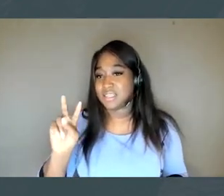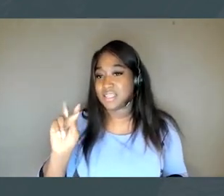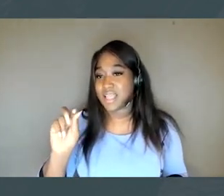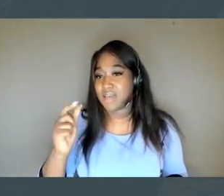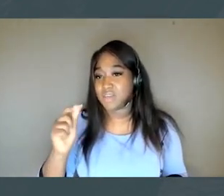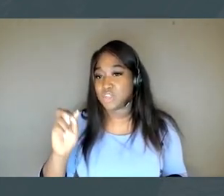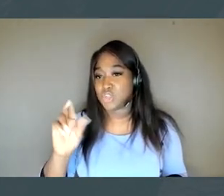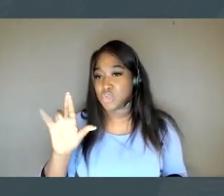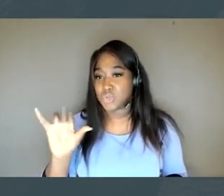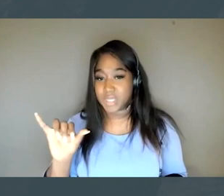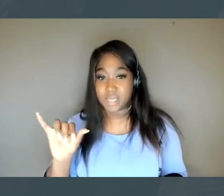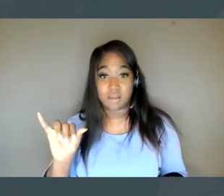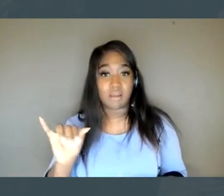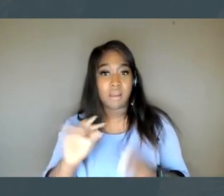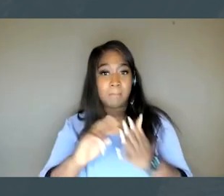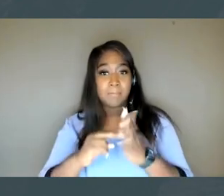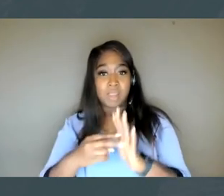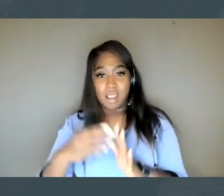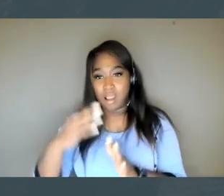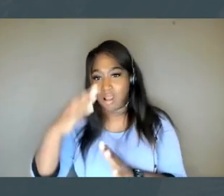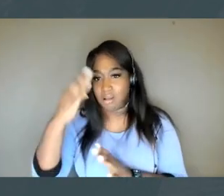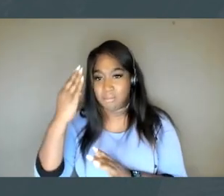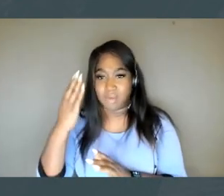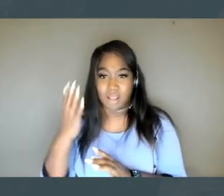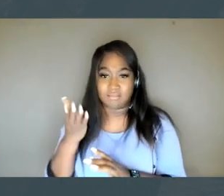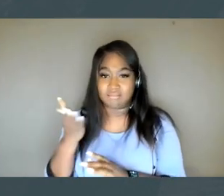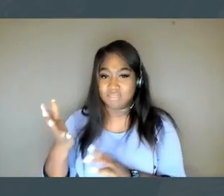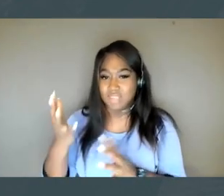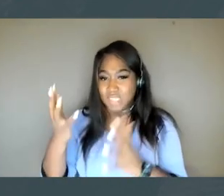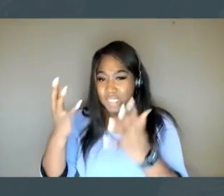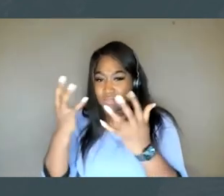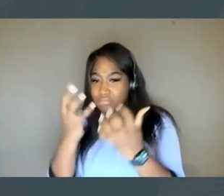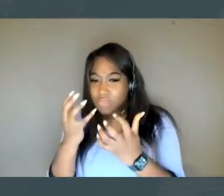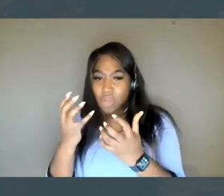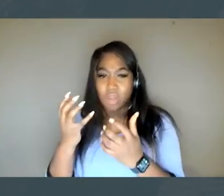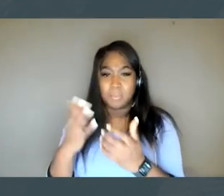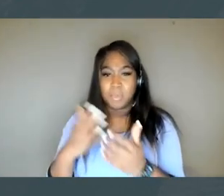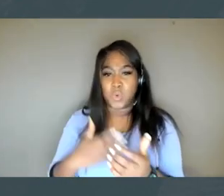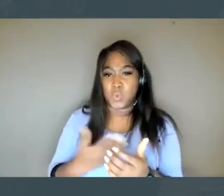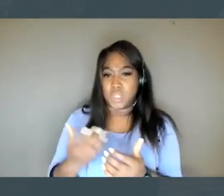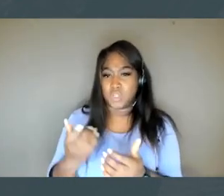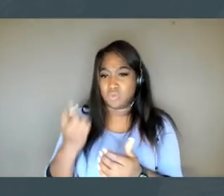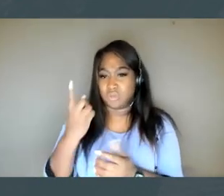been willing to understand themselves as evolved Africans.